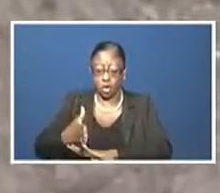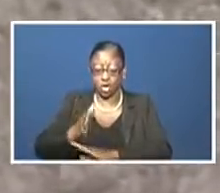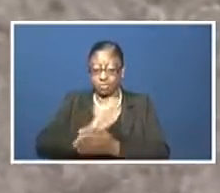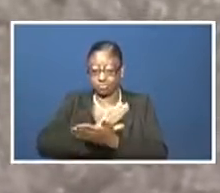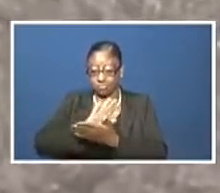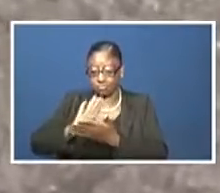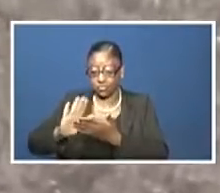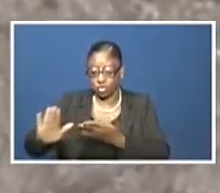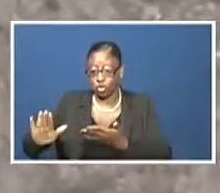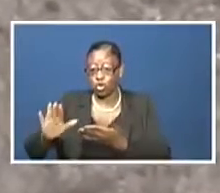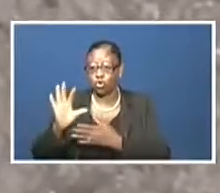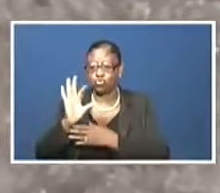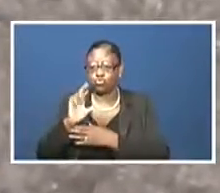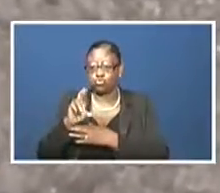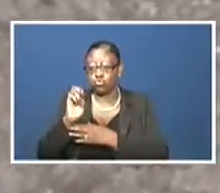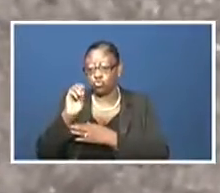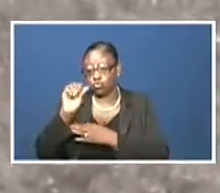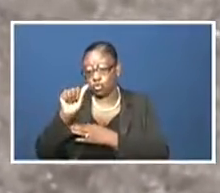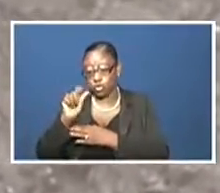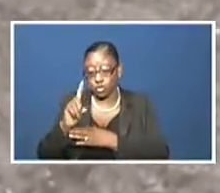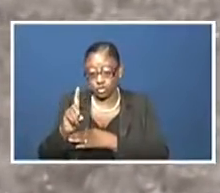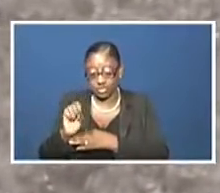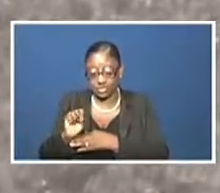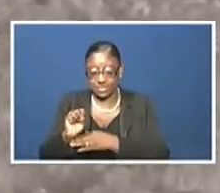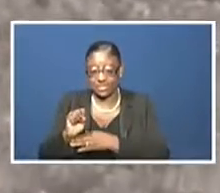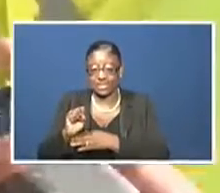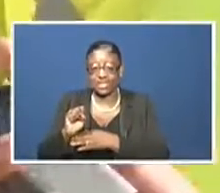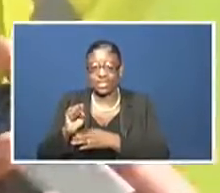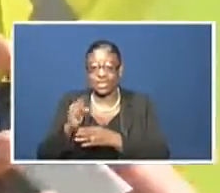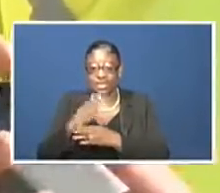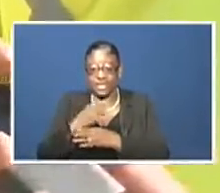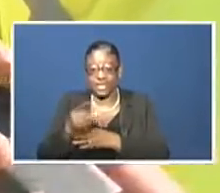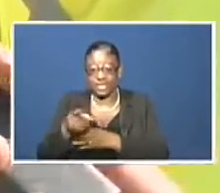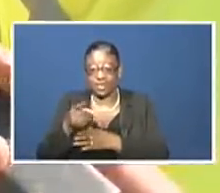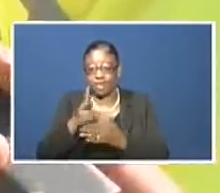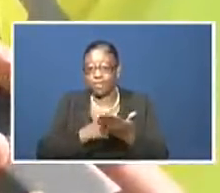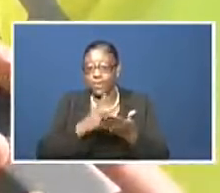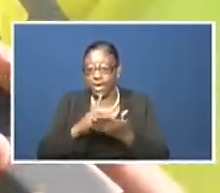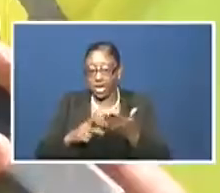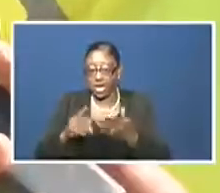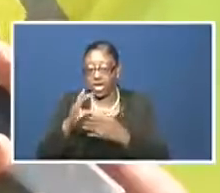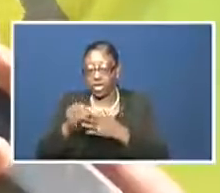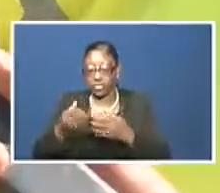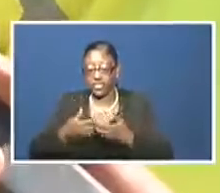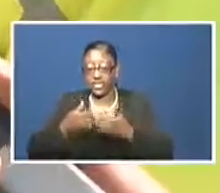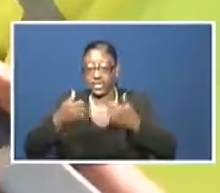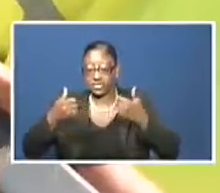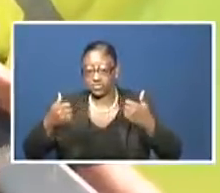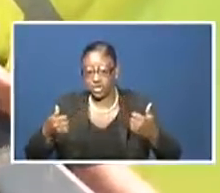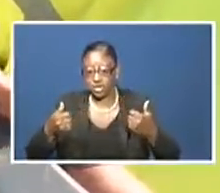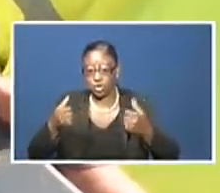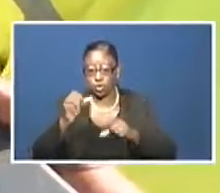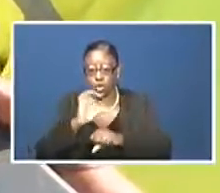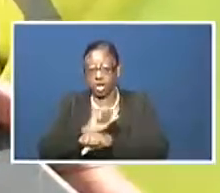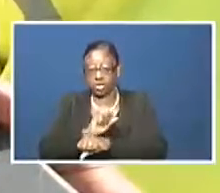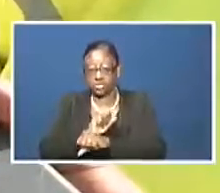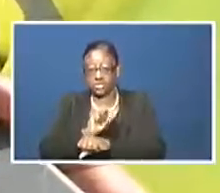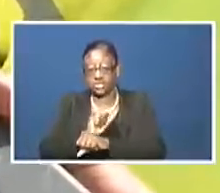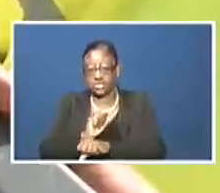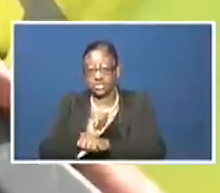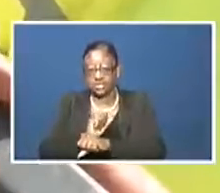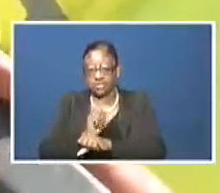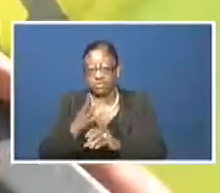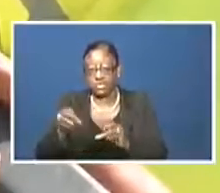roads, as it's being developed with sustainability in mind. Part of the expanded works would include things